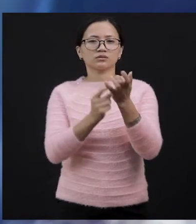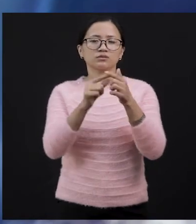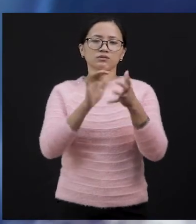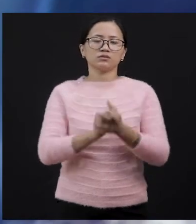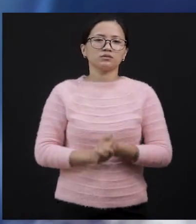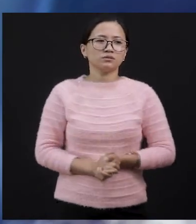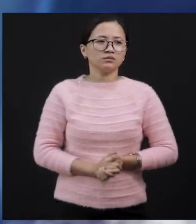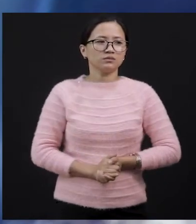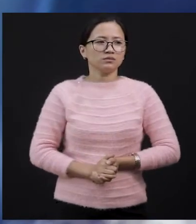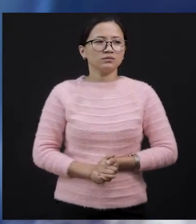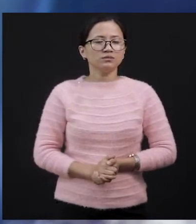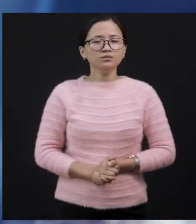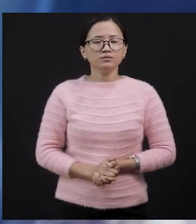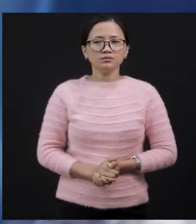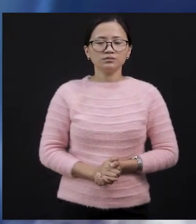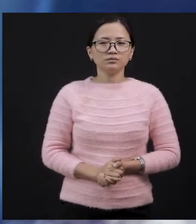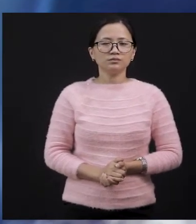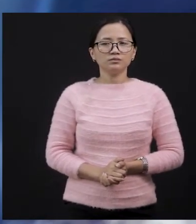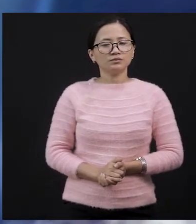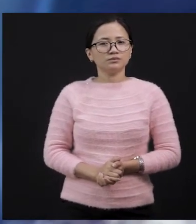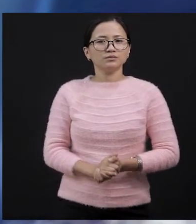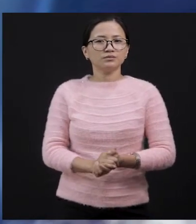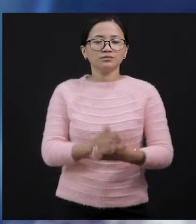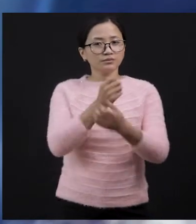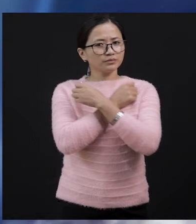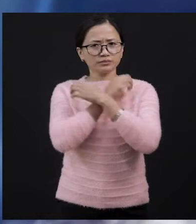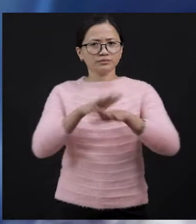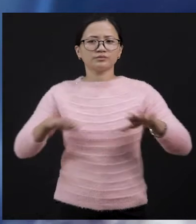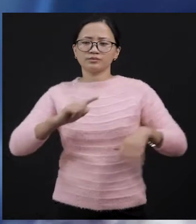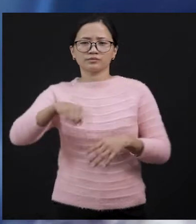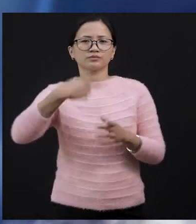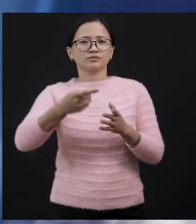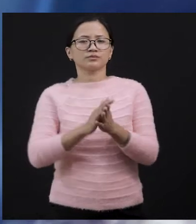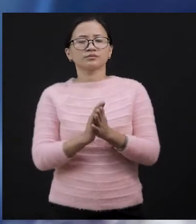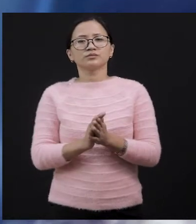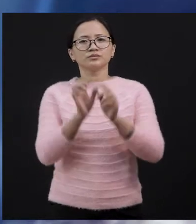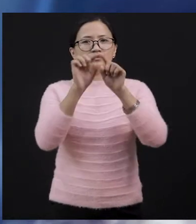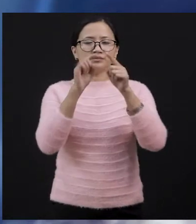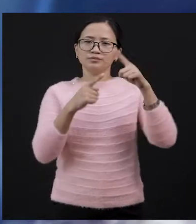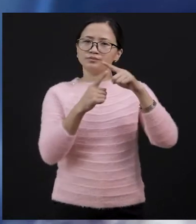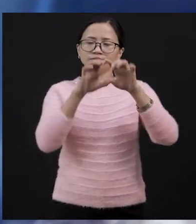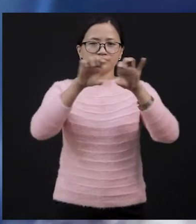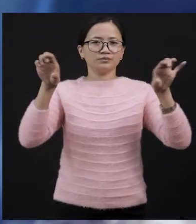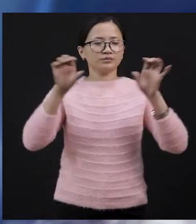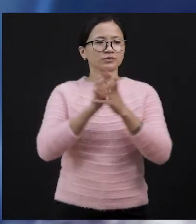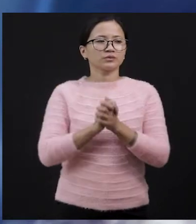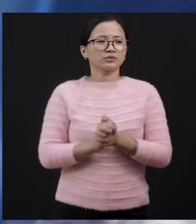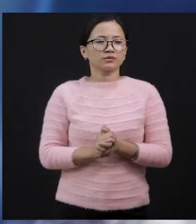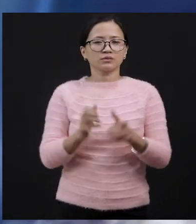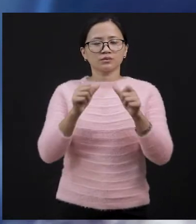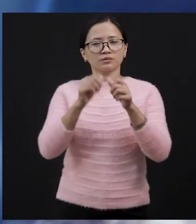Okay? Okay. So dear students, the next topic that we are going to study is